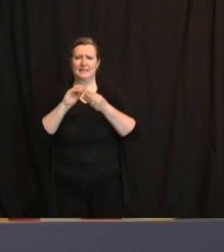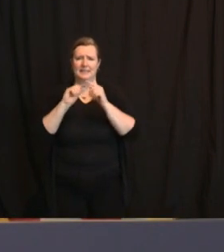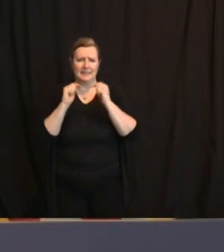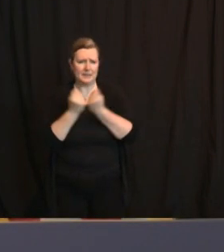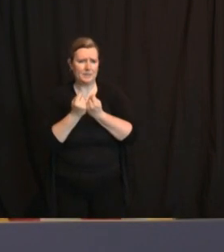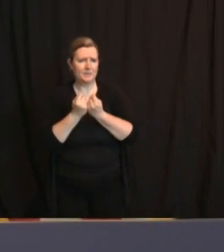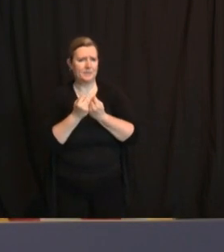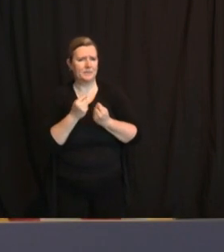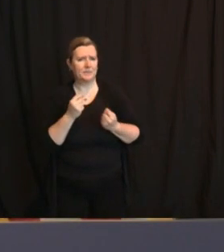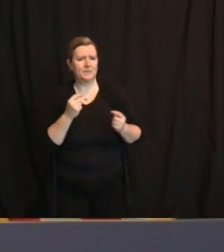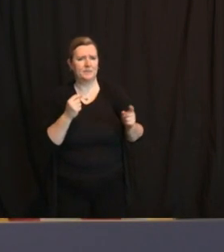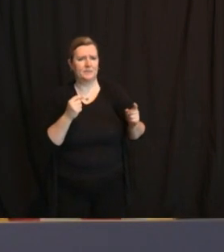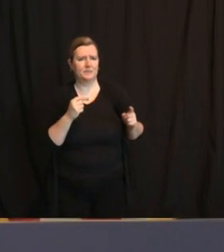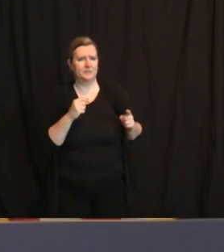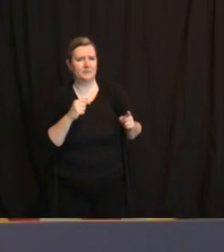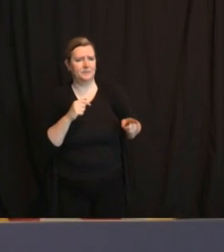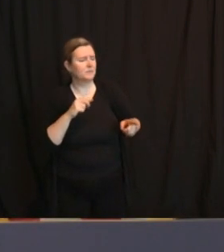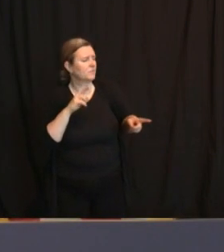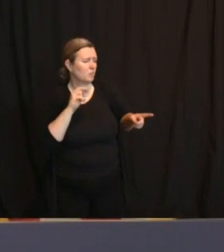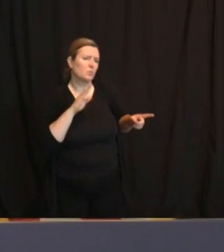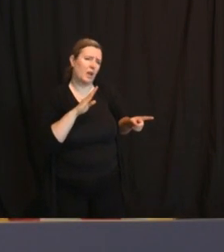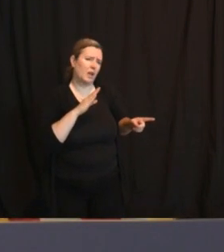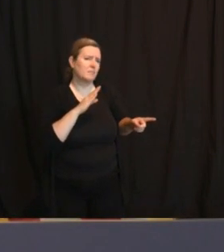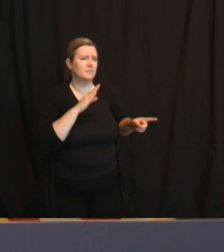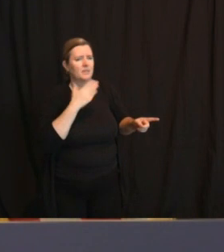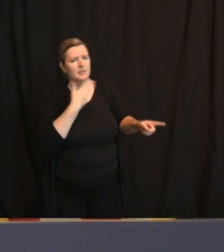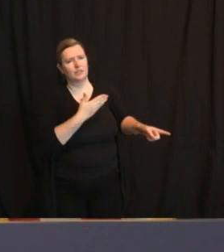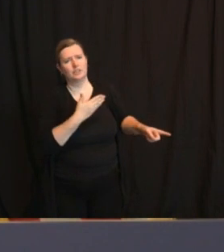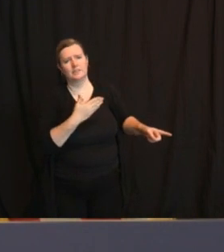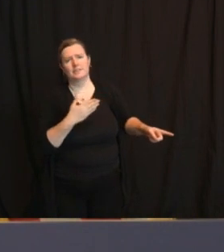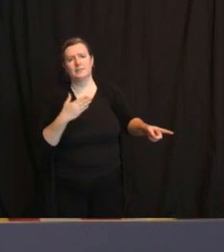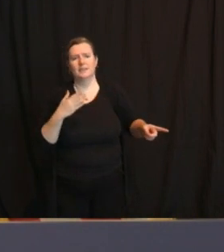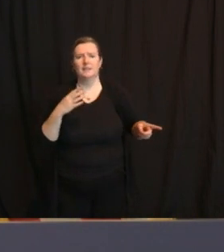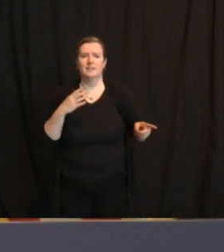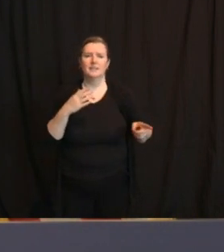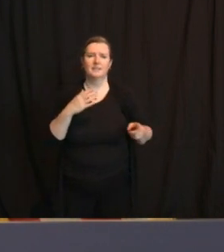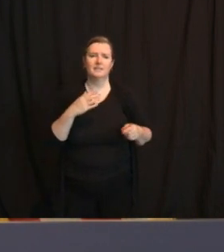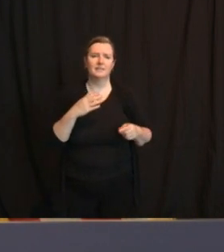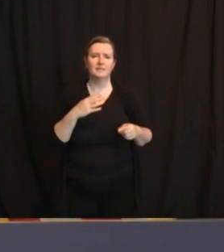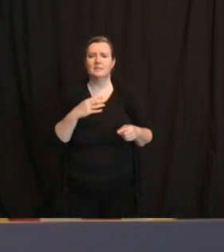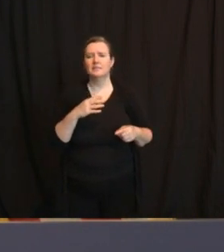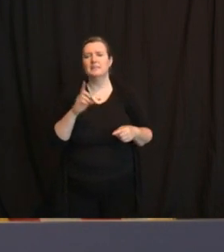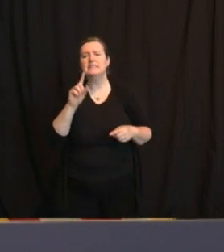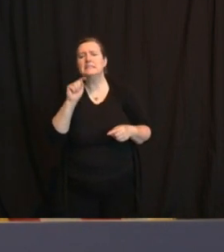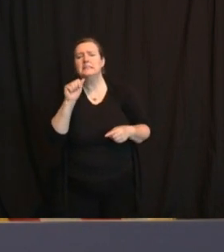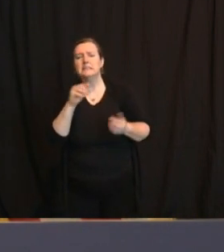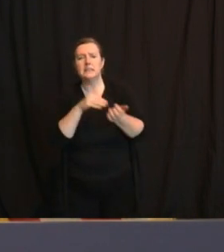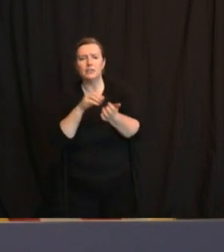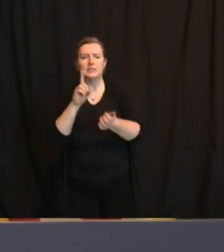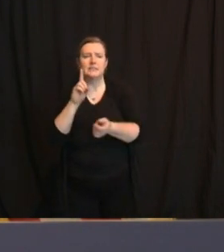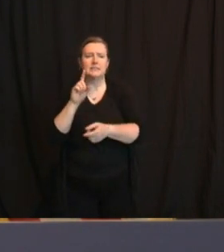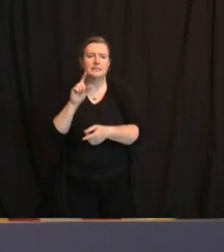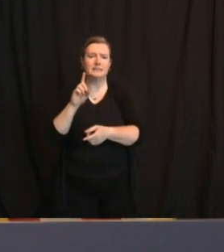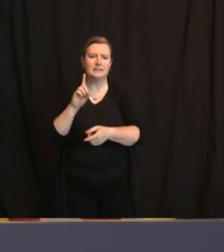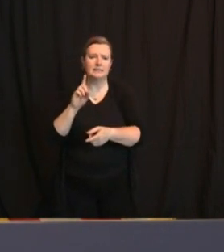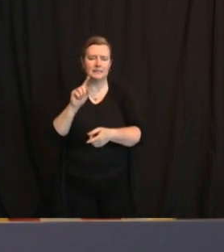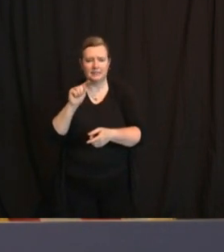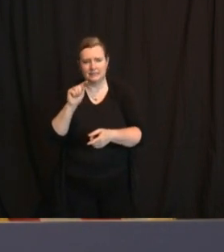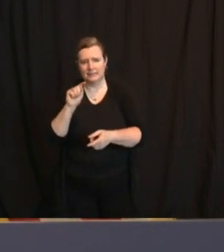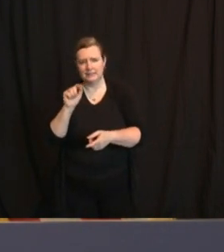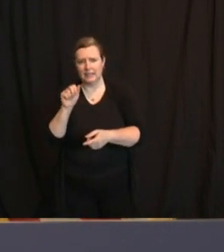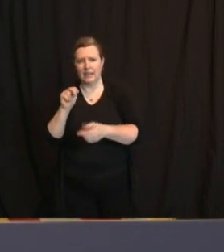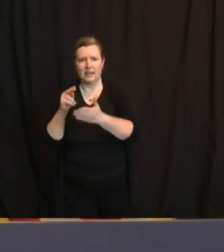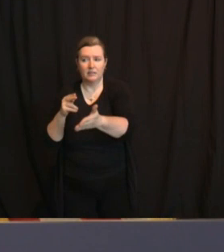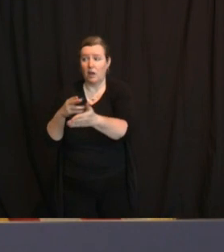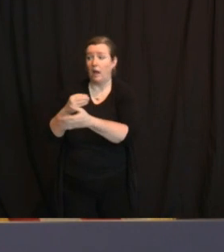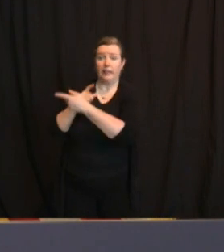Rob, and certainly to Judy and Tina and the Department of Health. And again, Len's here today because we've said all along it takes a village. I had a good meeting